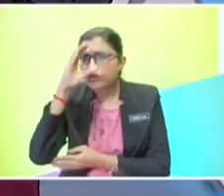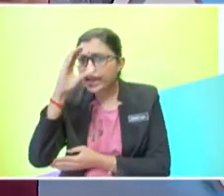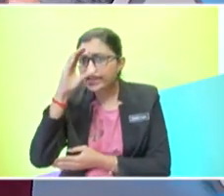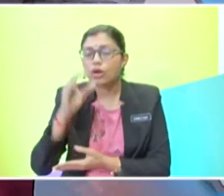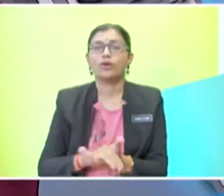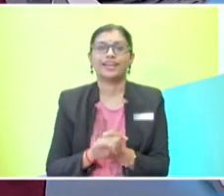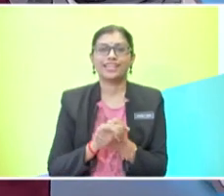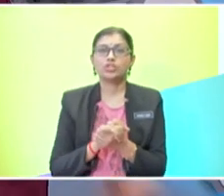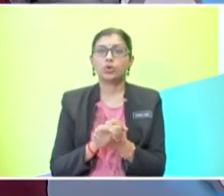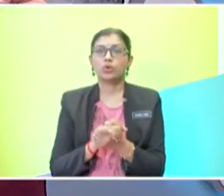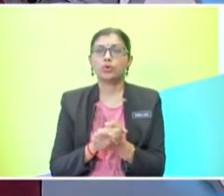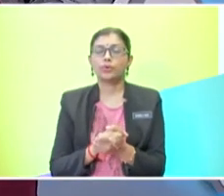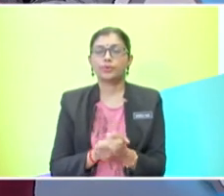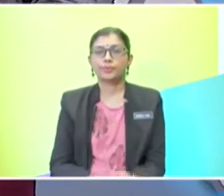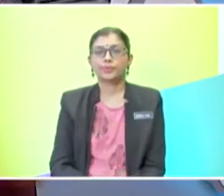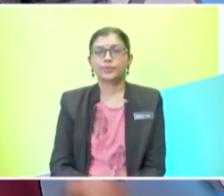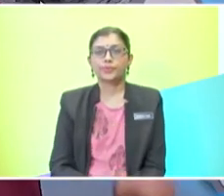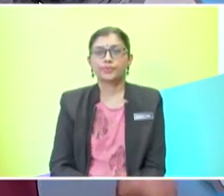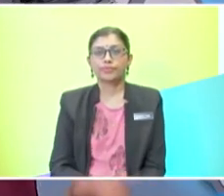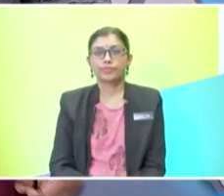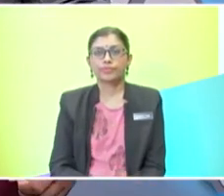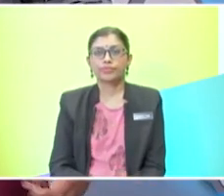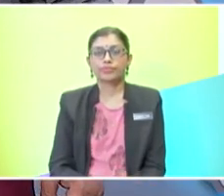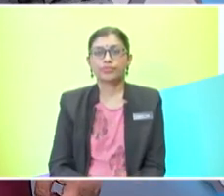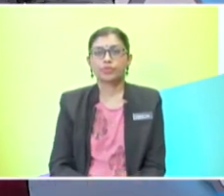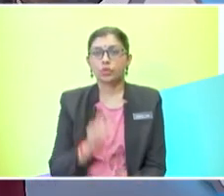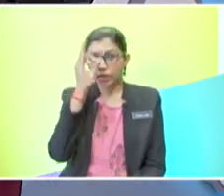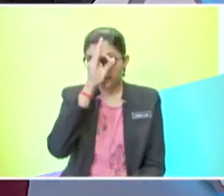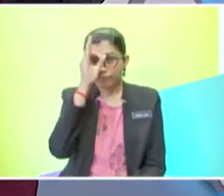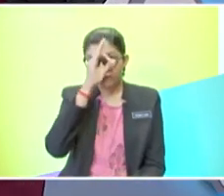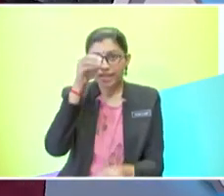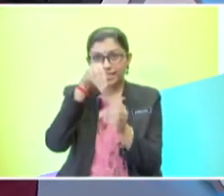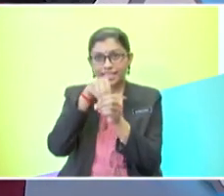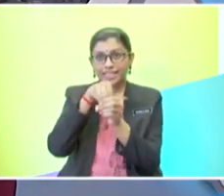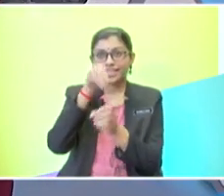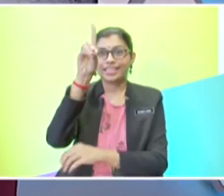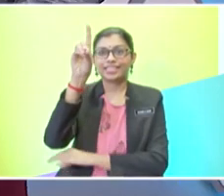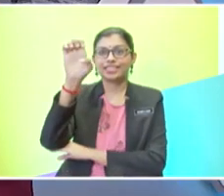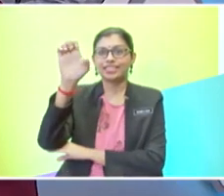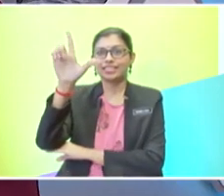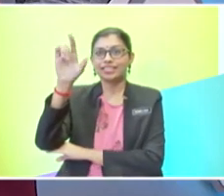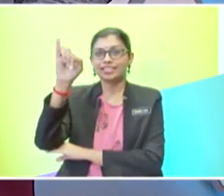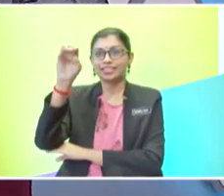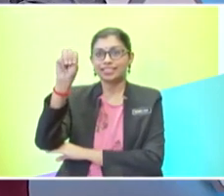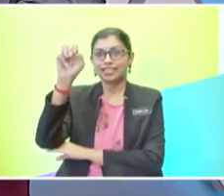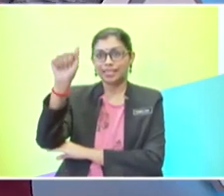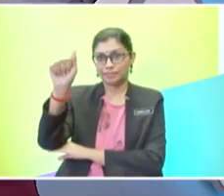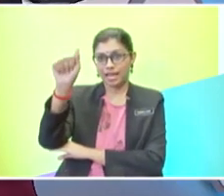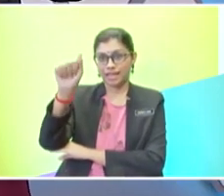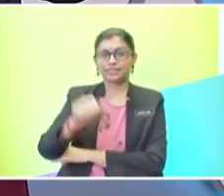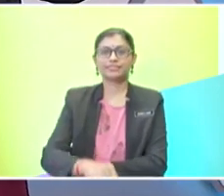are interested with the materials that we use today, you can always go to the Dilemma portal and from there, you can get access to